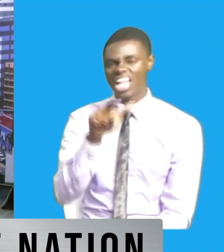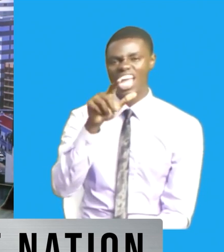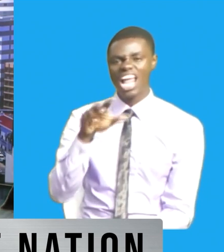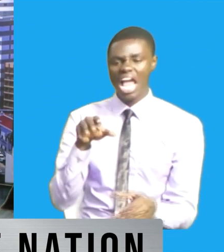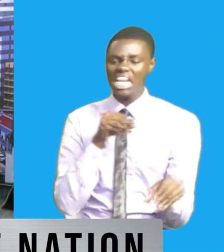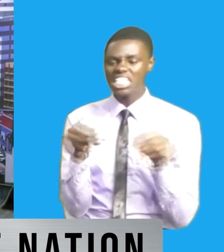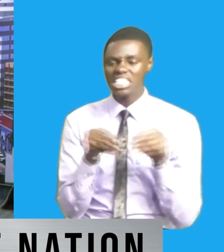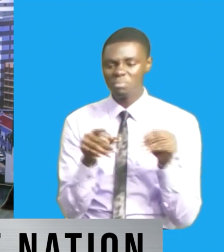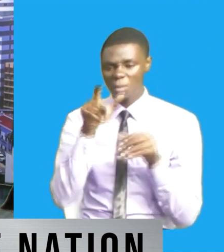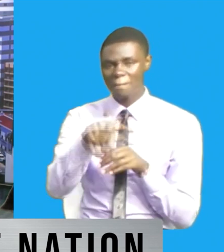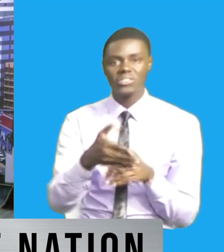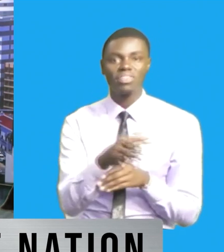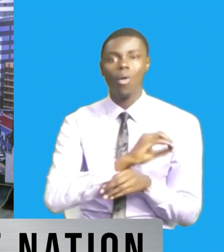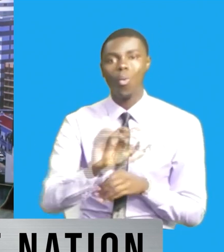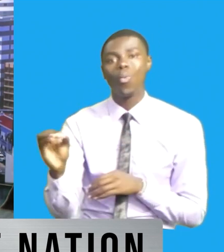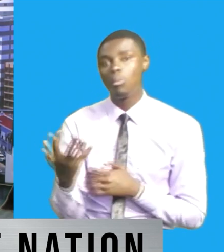Jona. I'm looking